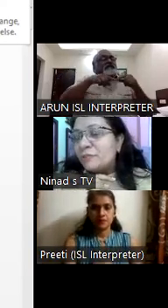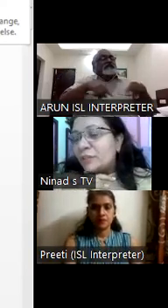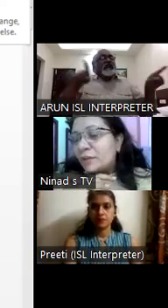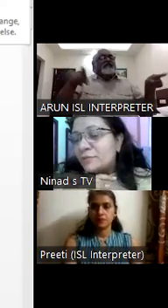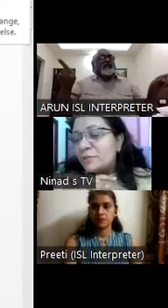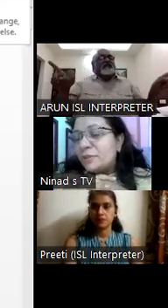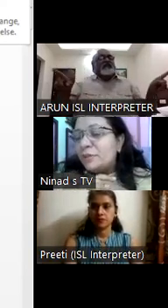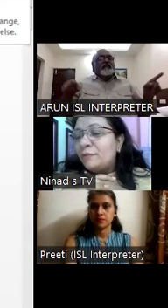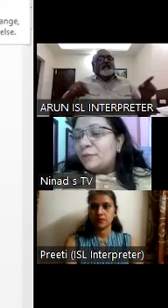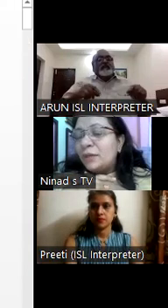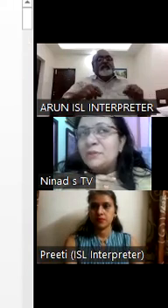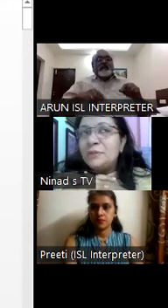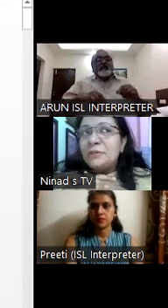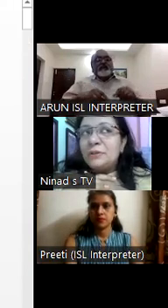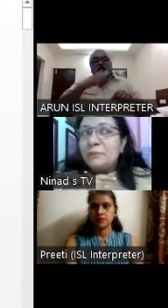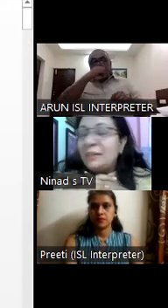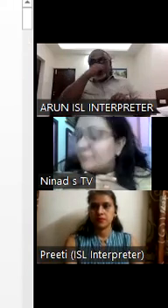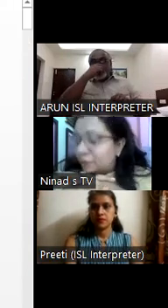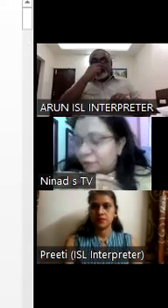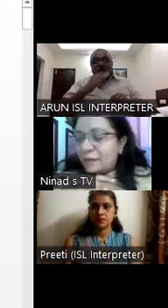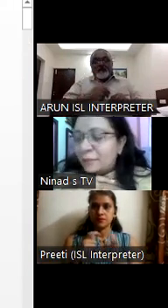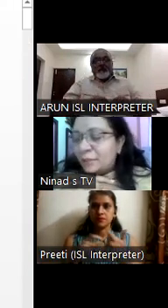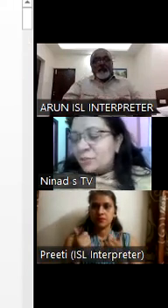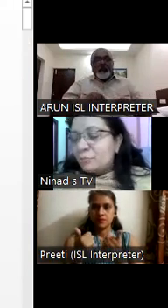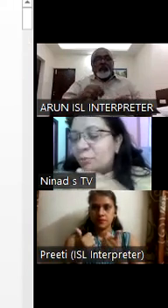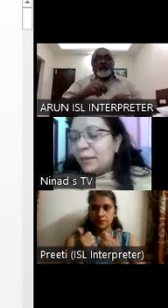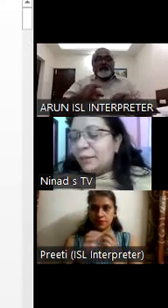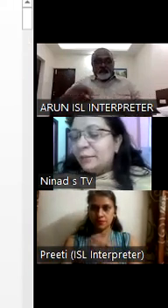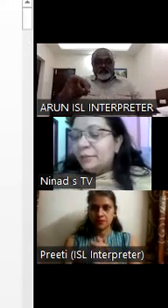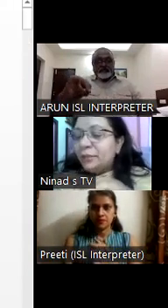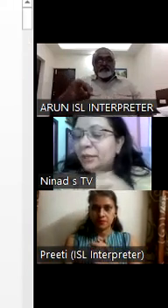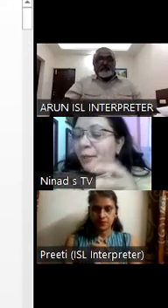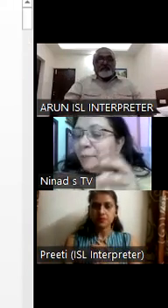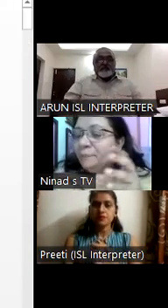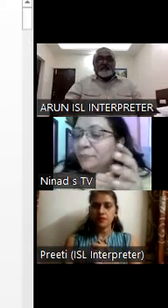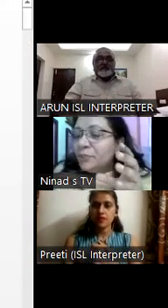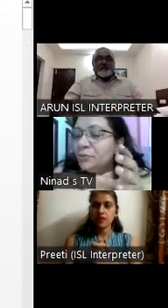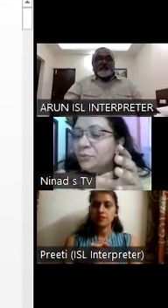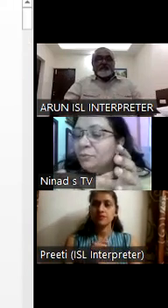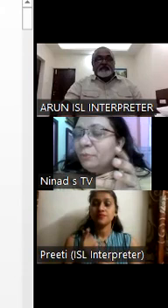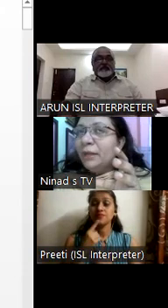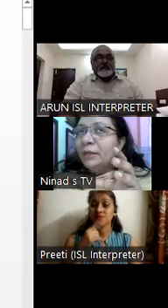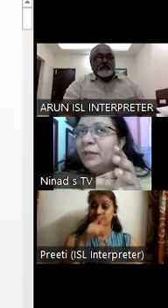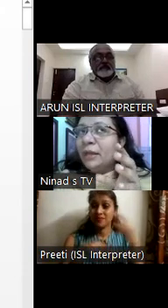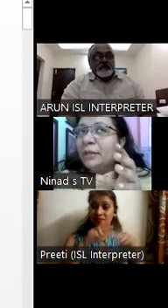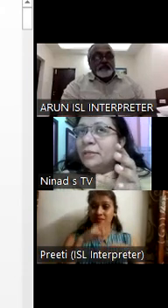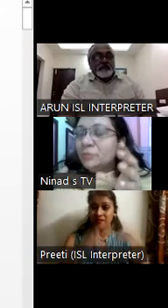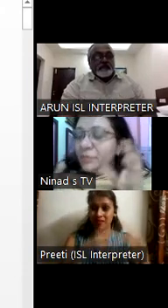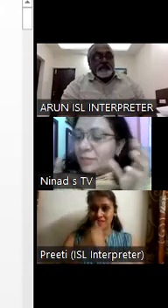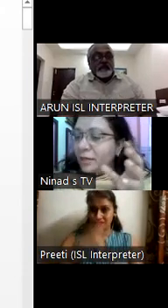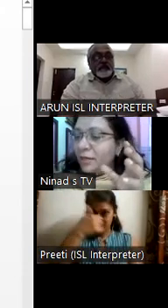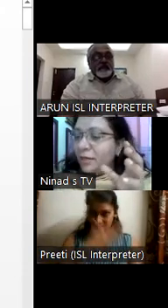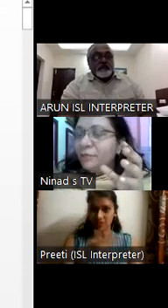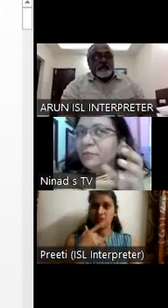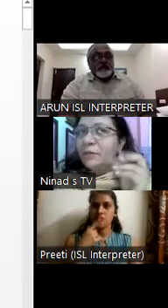for 3,000, 4,000 by the family to Mumbai, to Mumbai and to